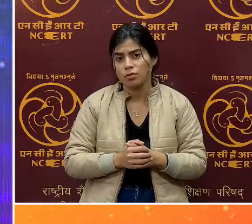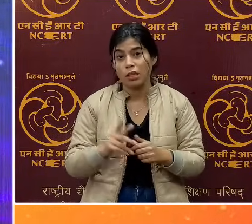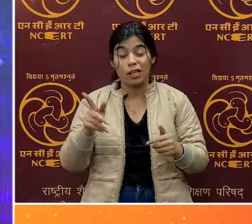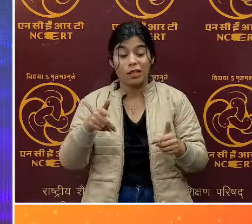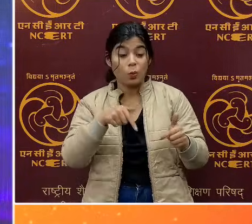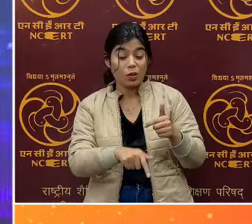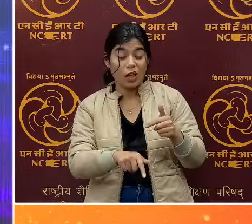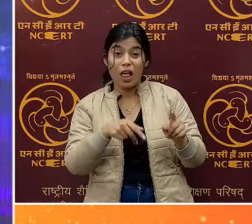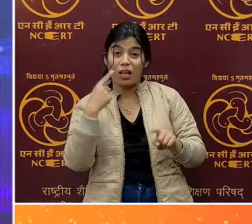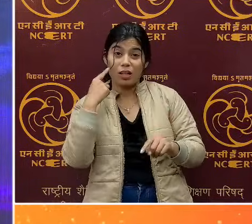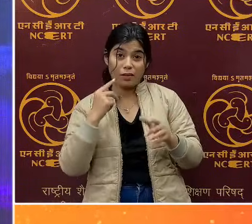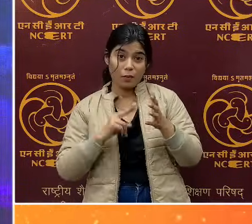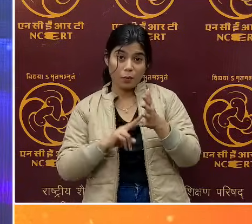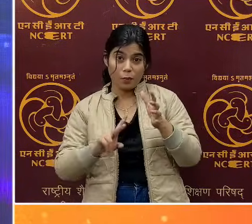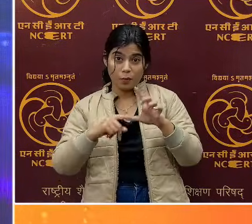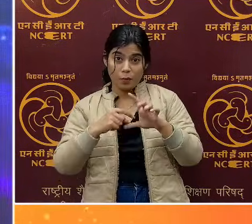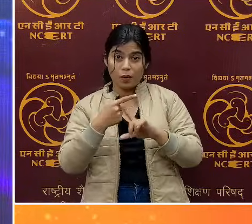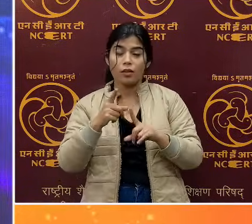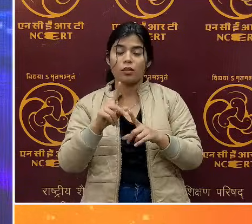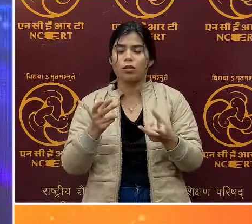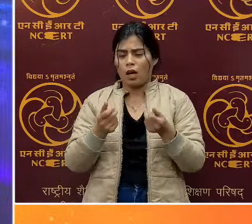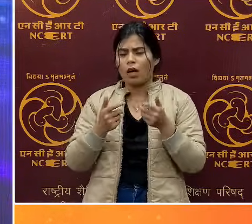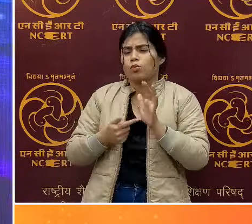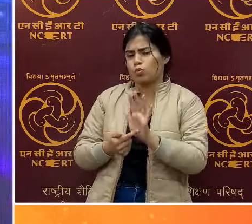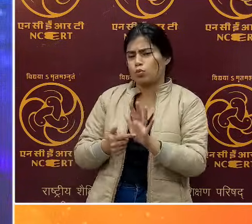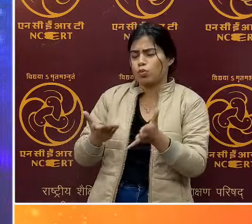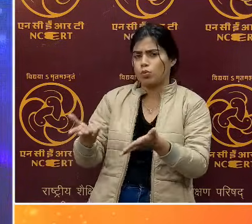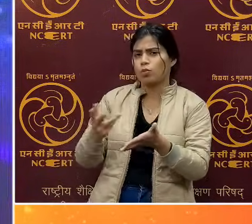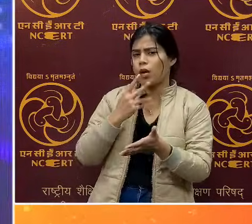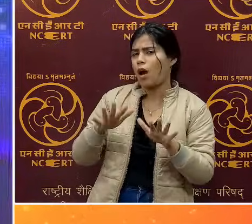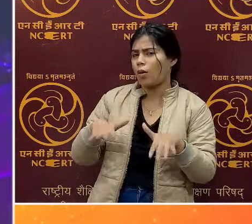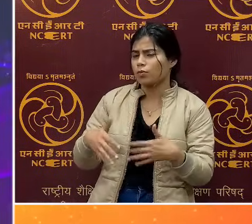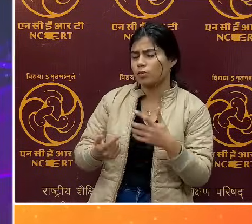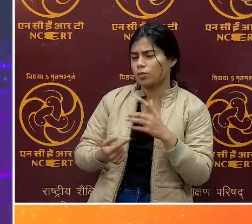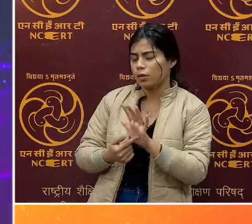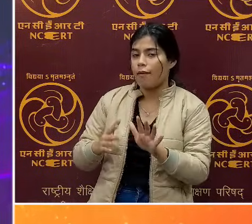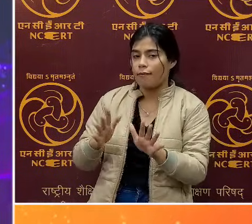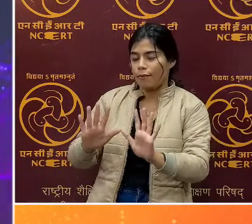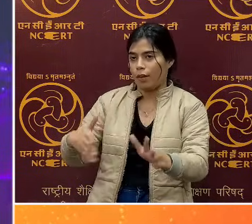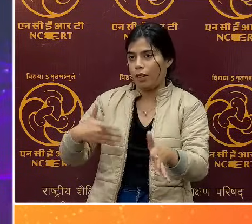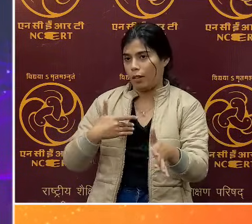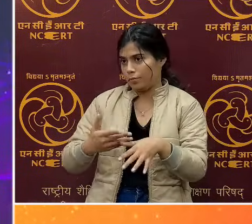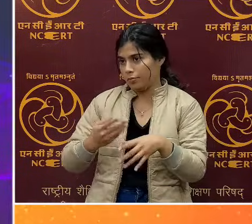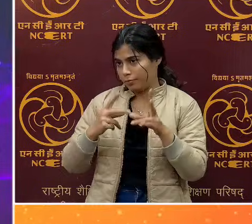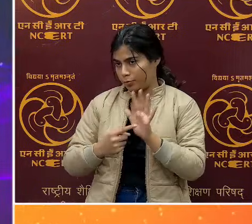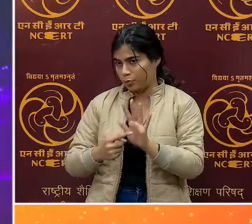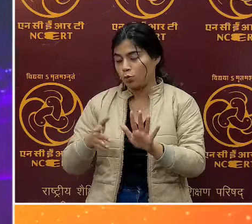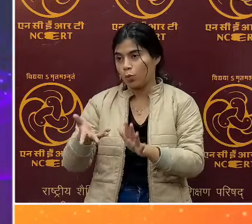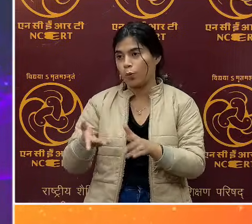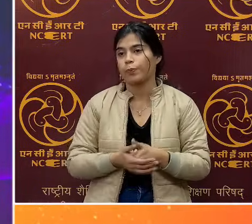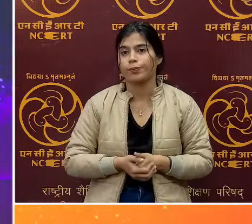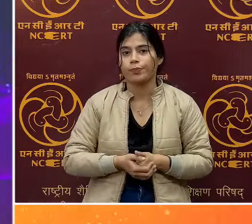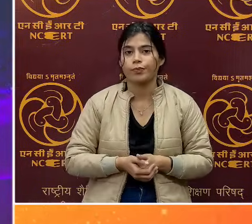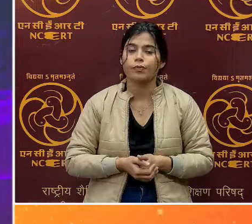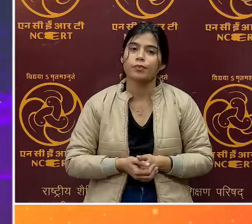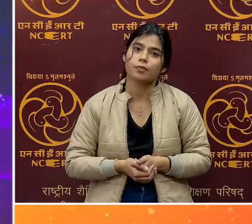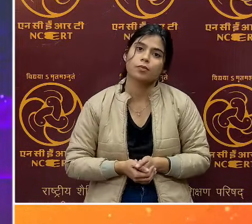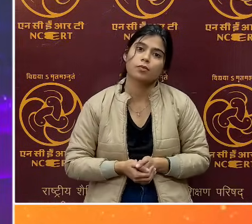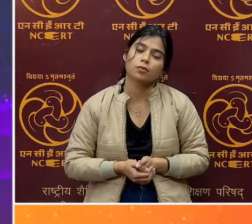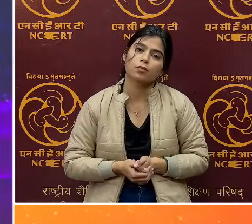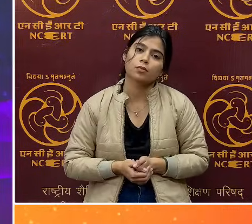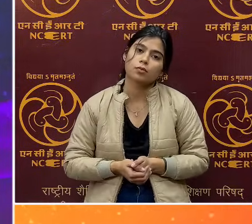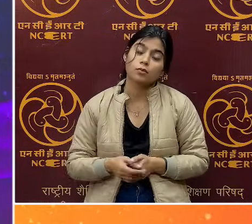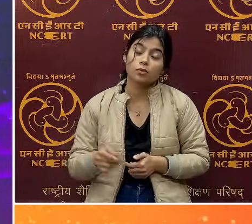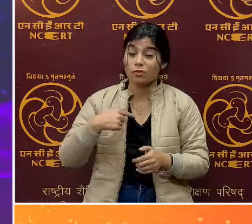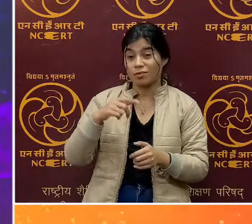inverted. I'll just quickly show you that, how that happens. And ma'am, we also get the upright part of the tree only, right?